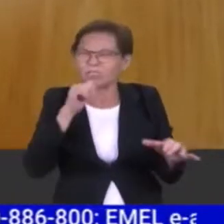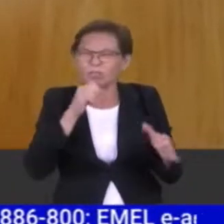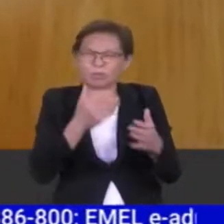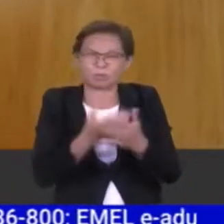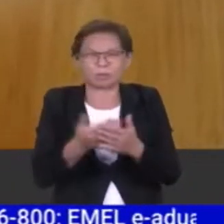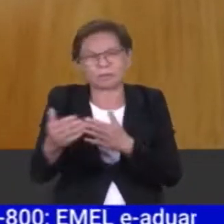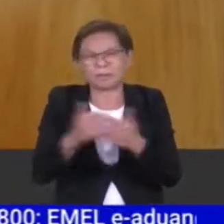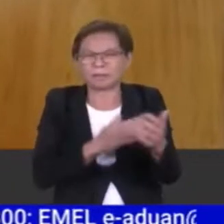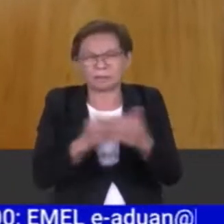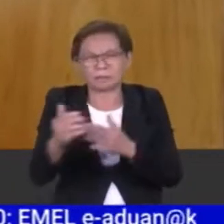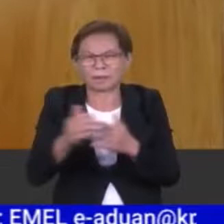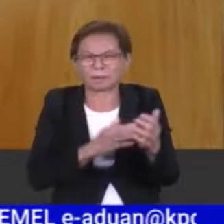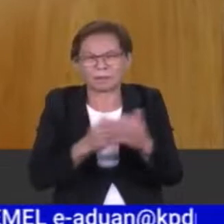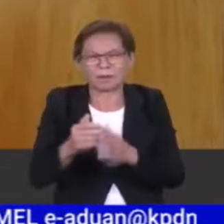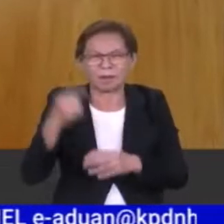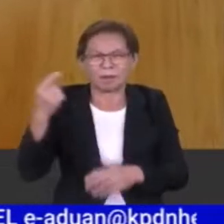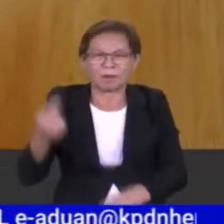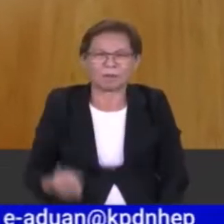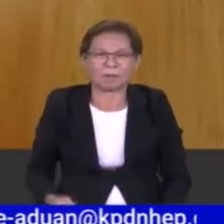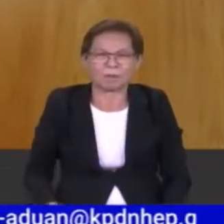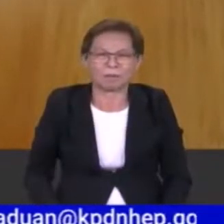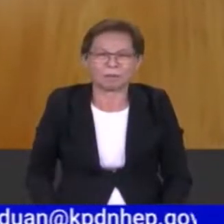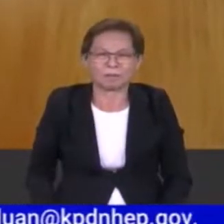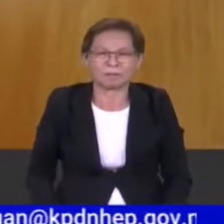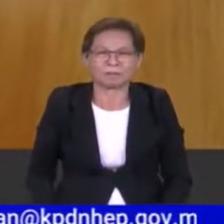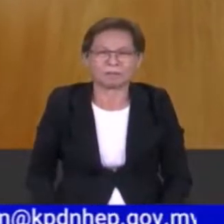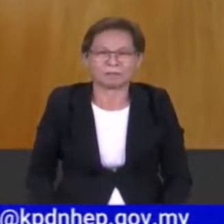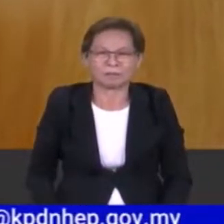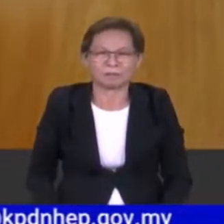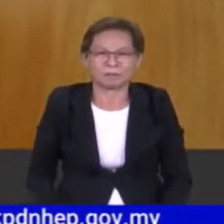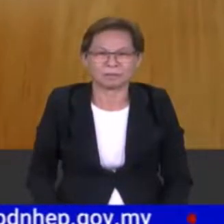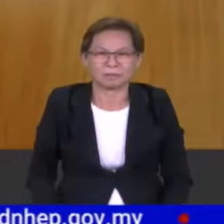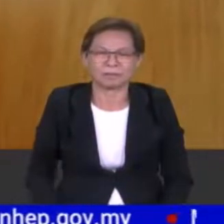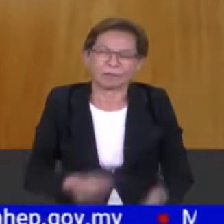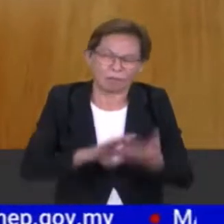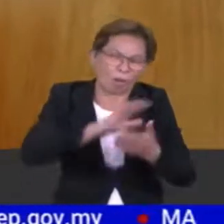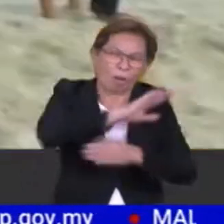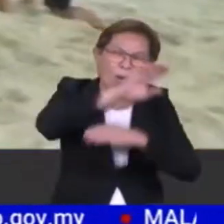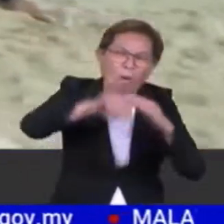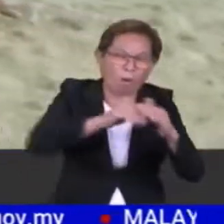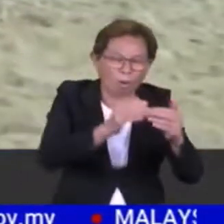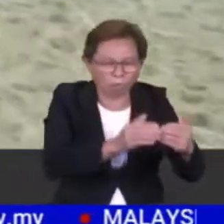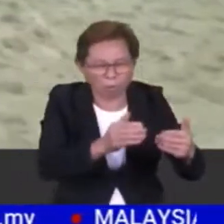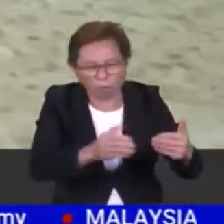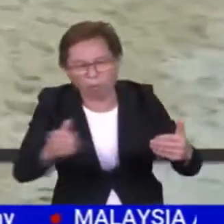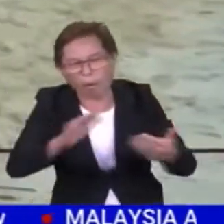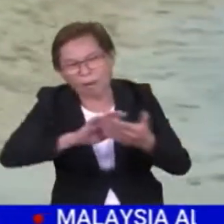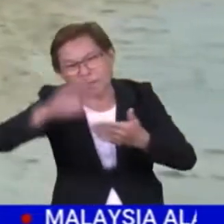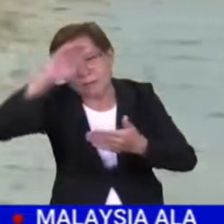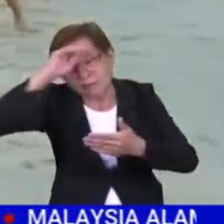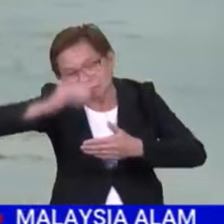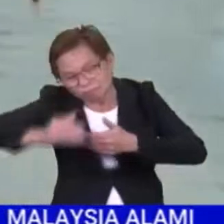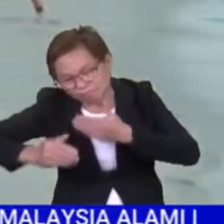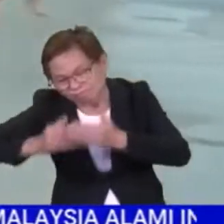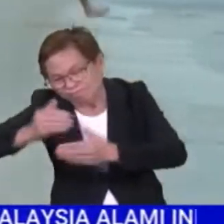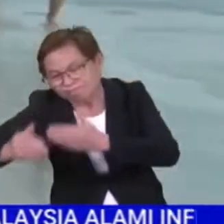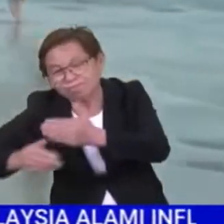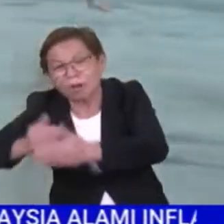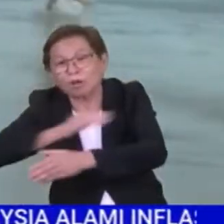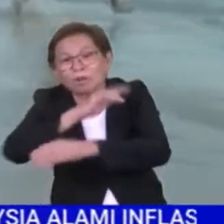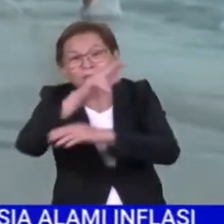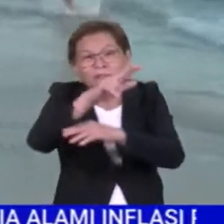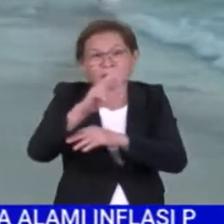in this one, like, you won't always be good. Yeah, it's all a learning process. Yeah. Secara